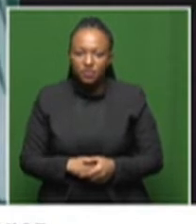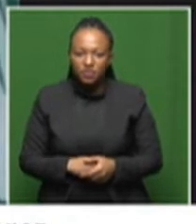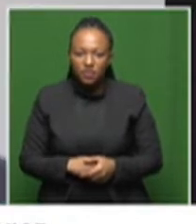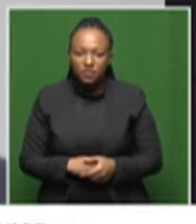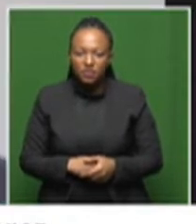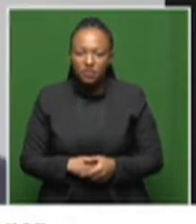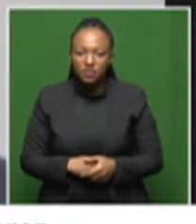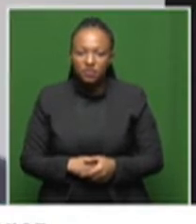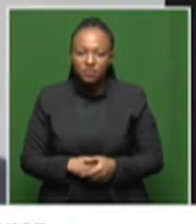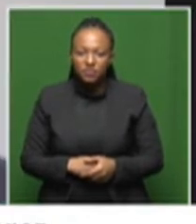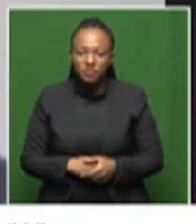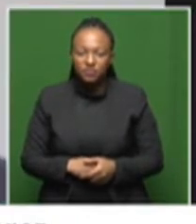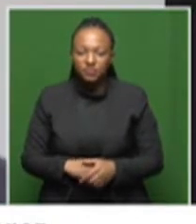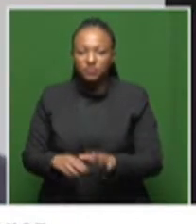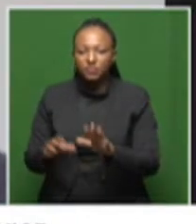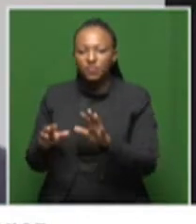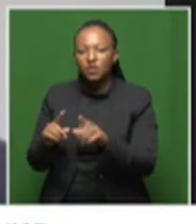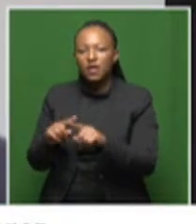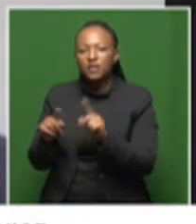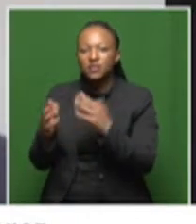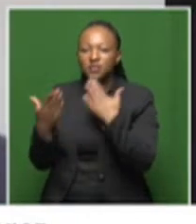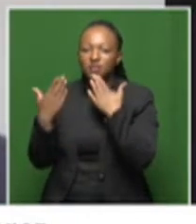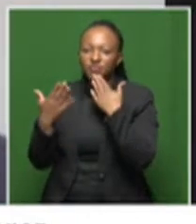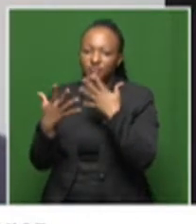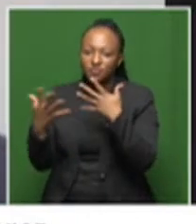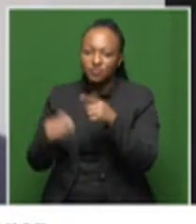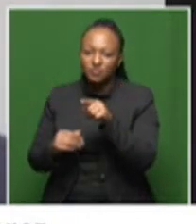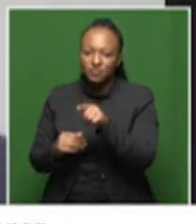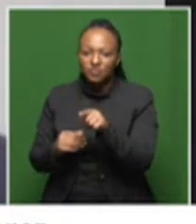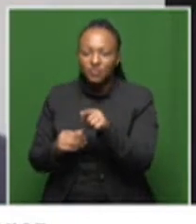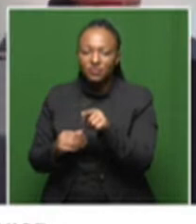Thank you so much. We will now request